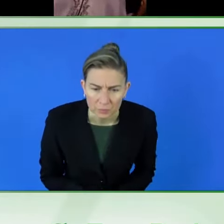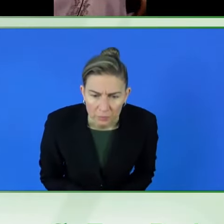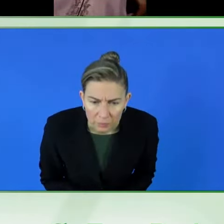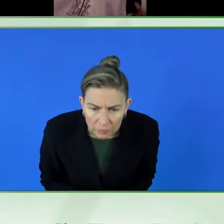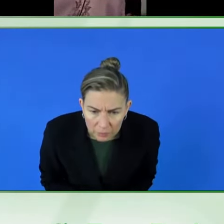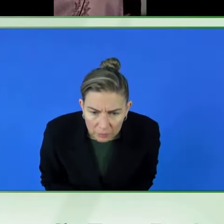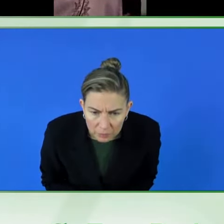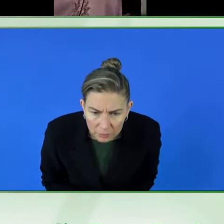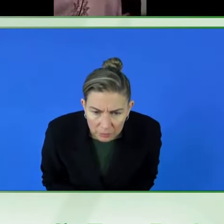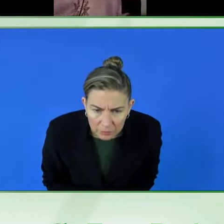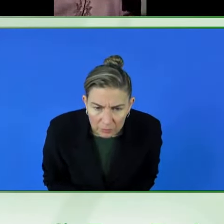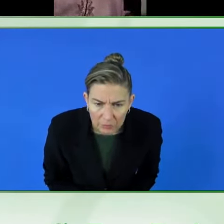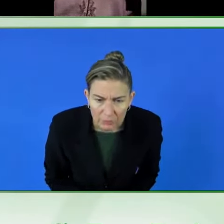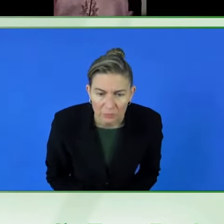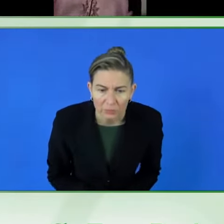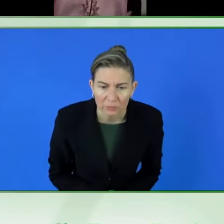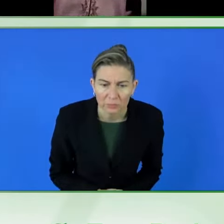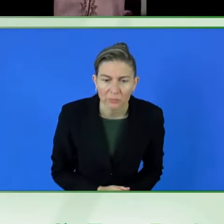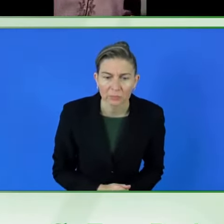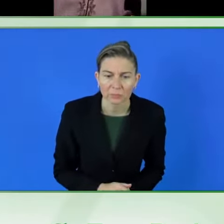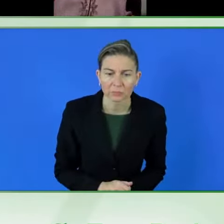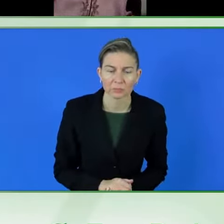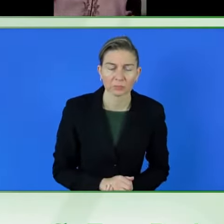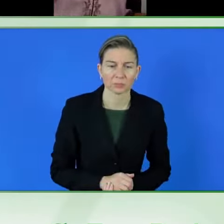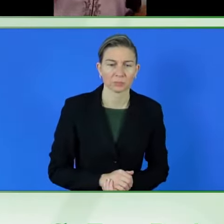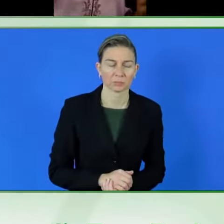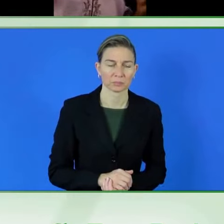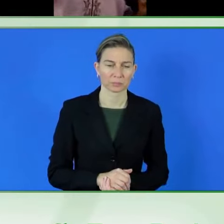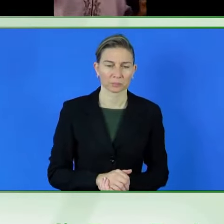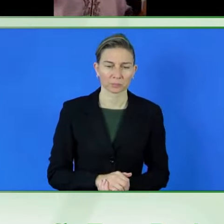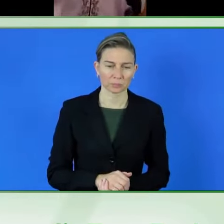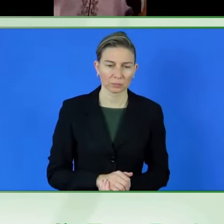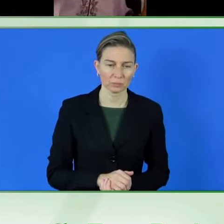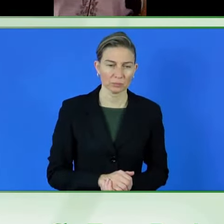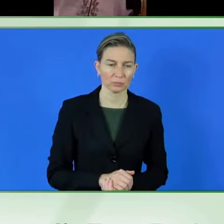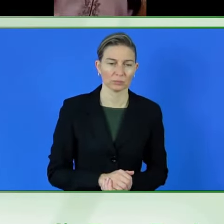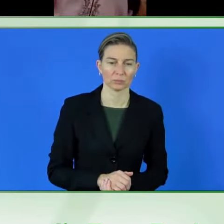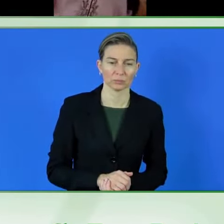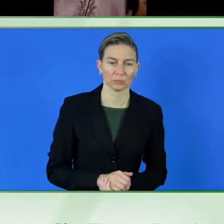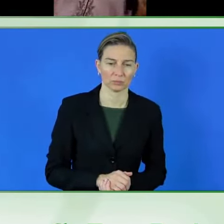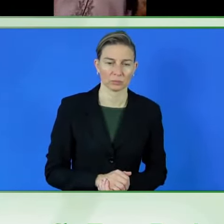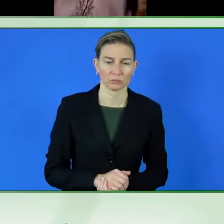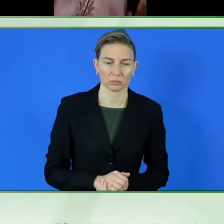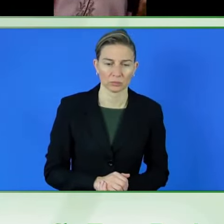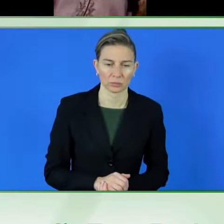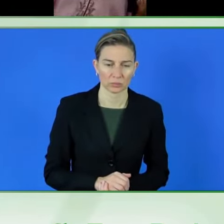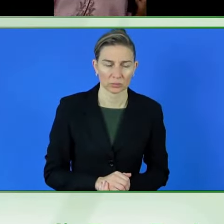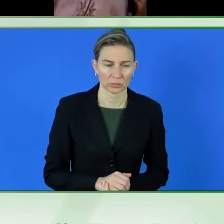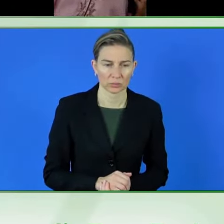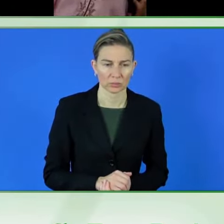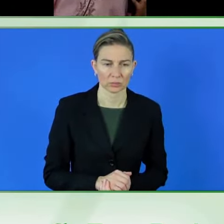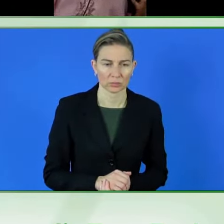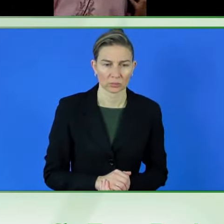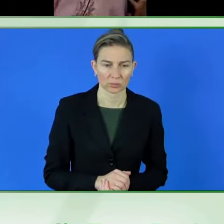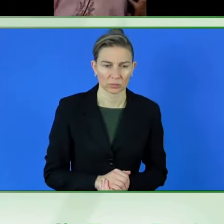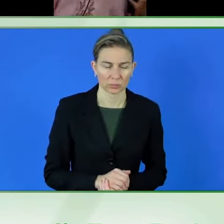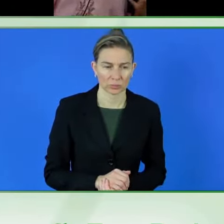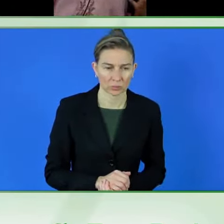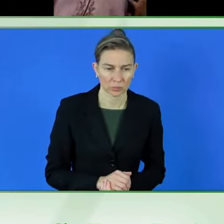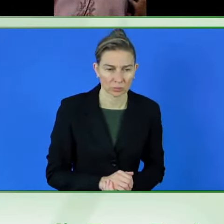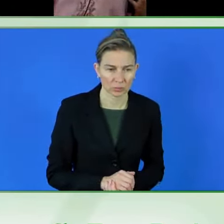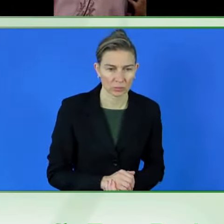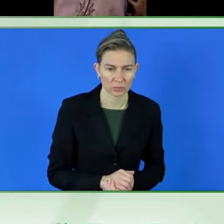So the bad part of accessibility is lack of awareness. Lack of awareness of